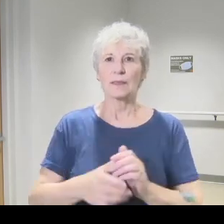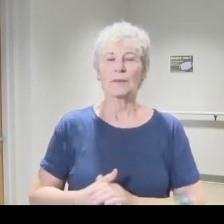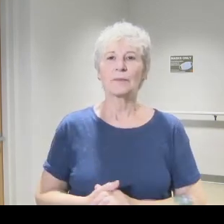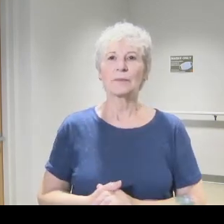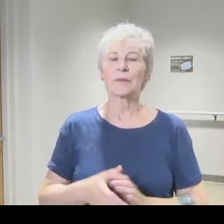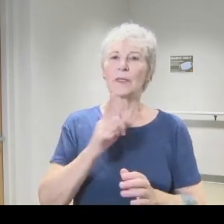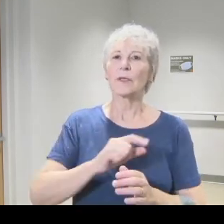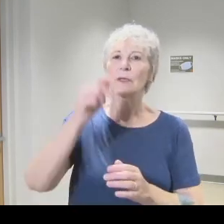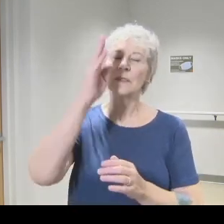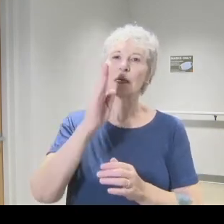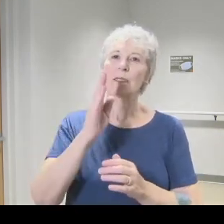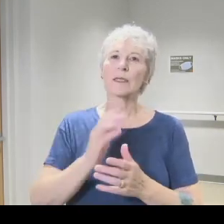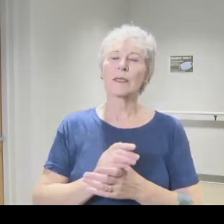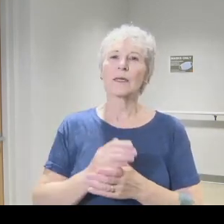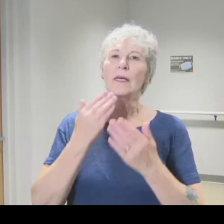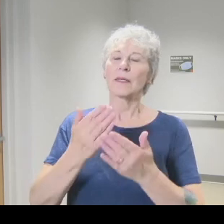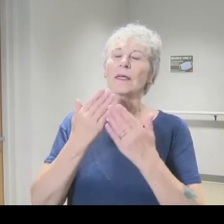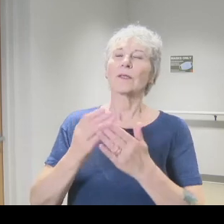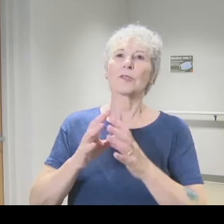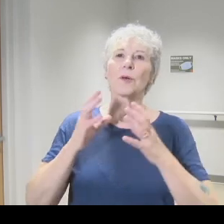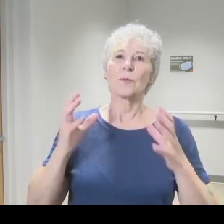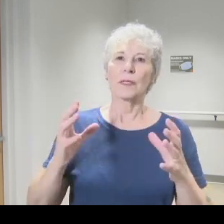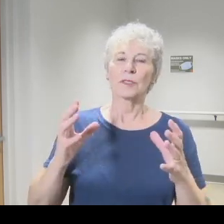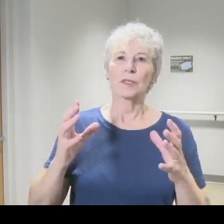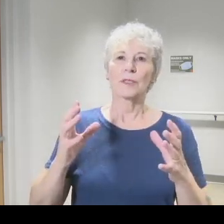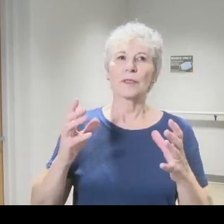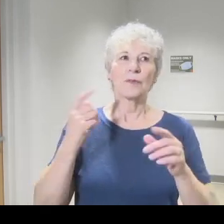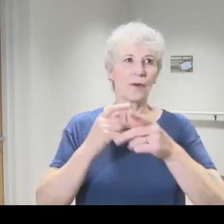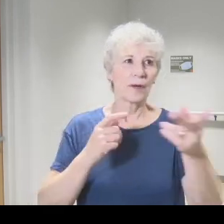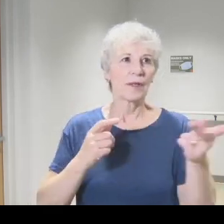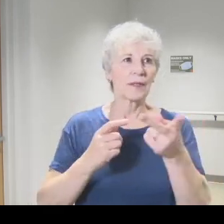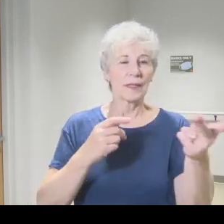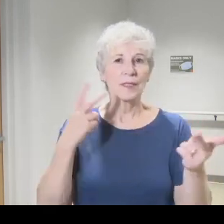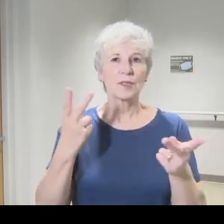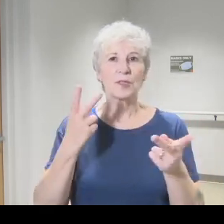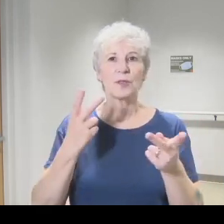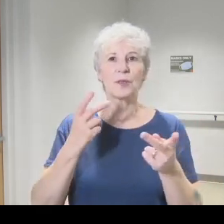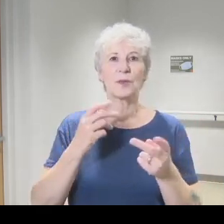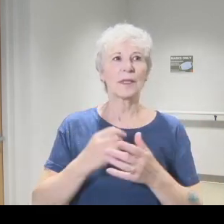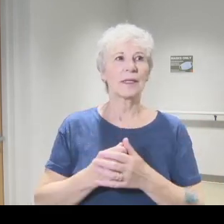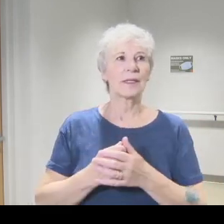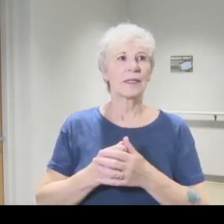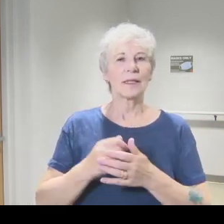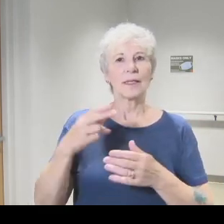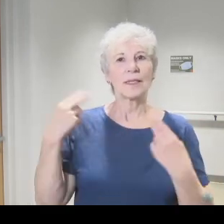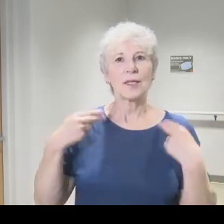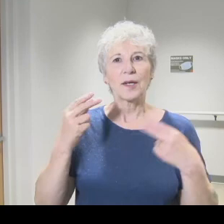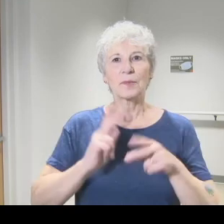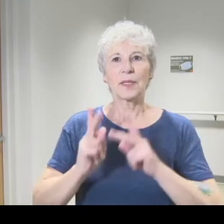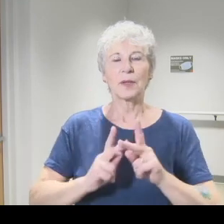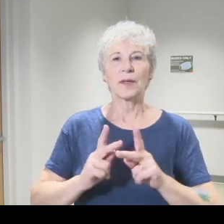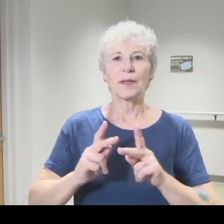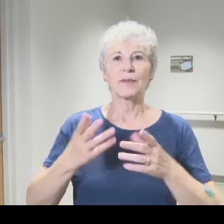Lord God, just thank you so much for Jeremy and Kayla's just courage